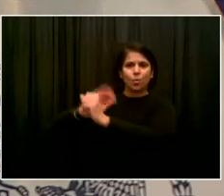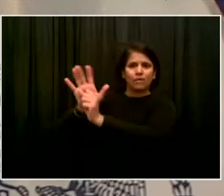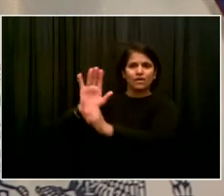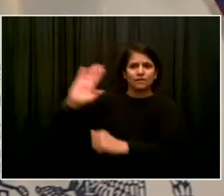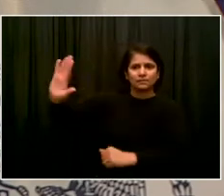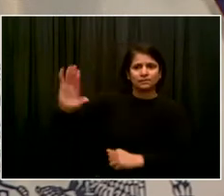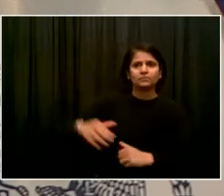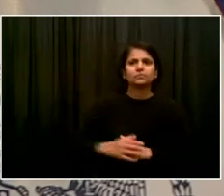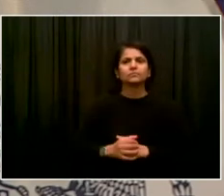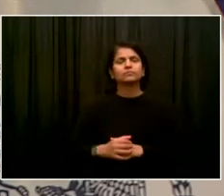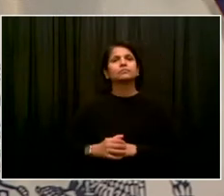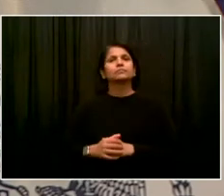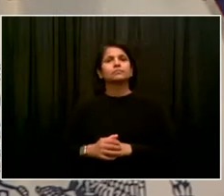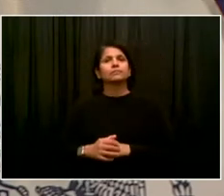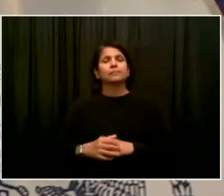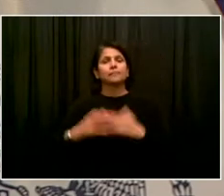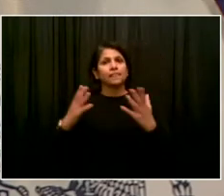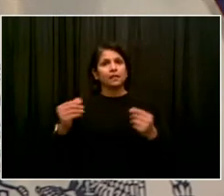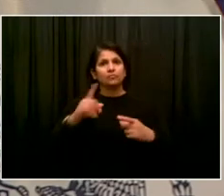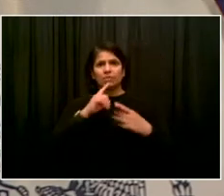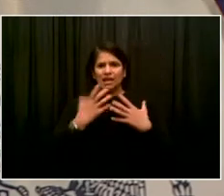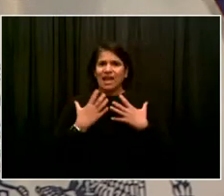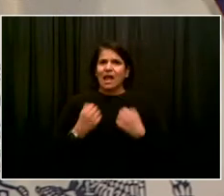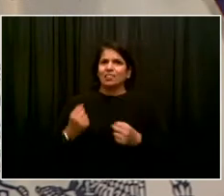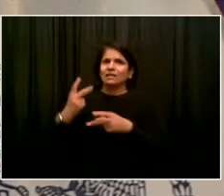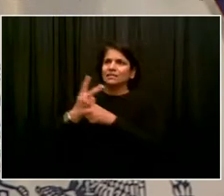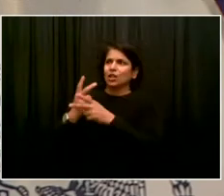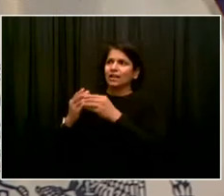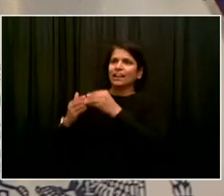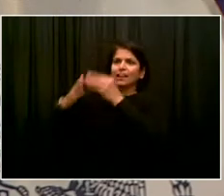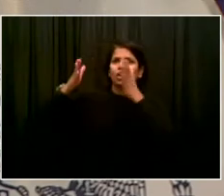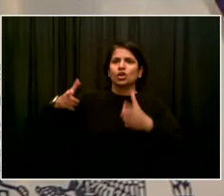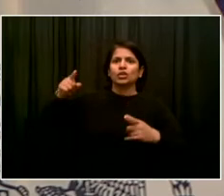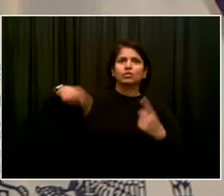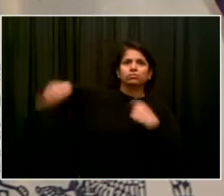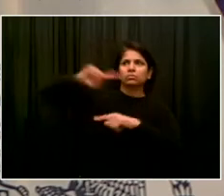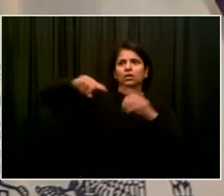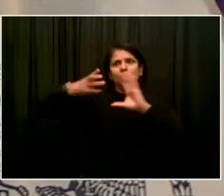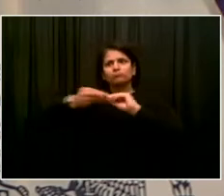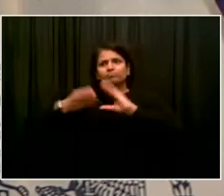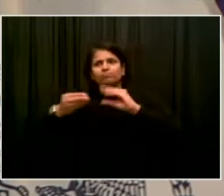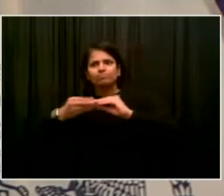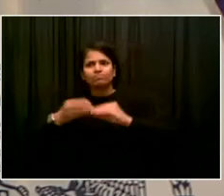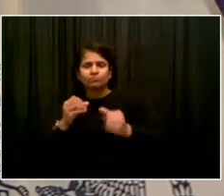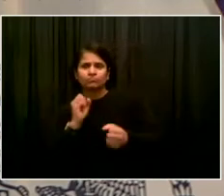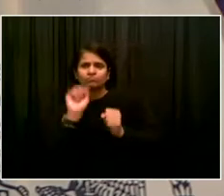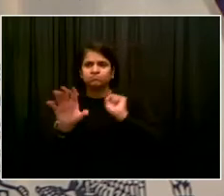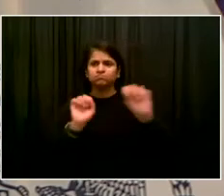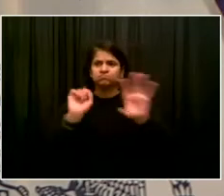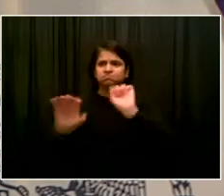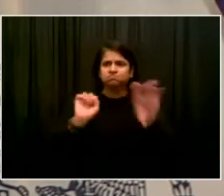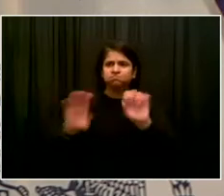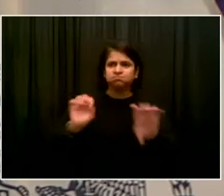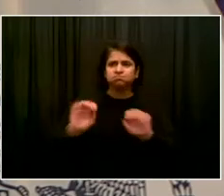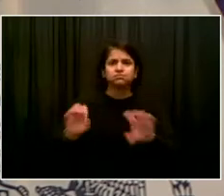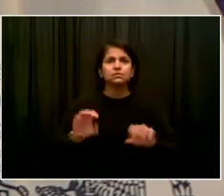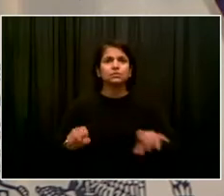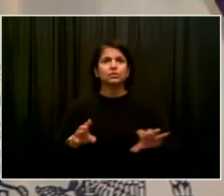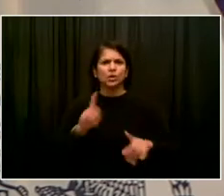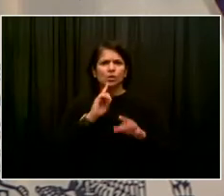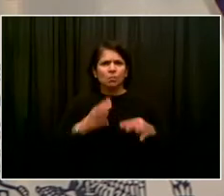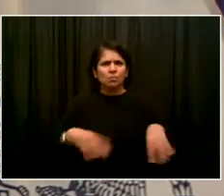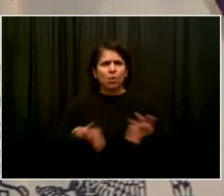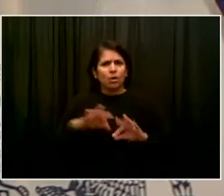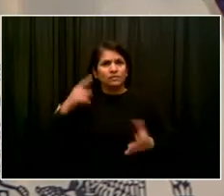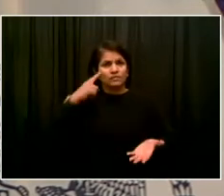important to say, obviously all the public officials, but I want you to hear from a parent what it feels to him about